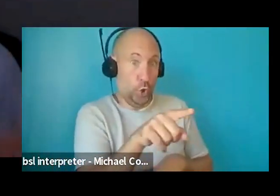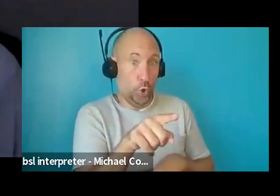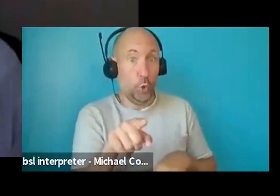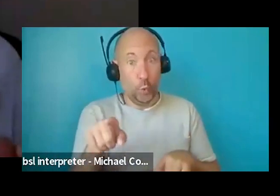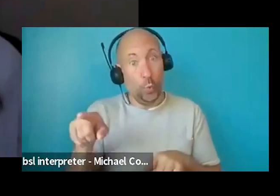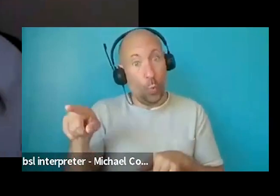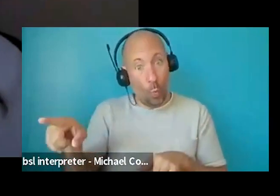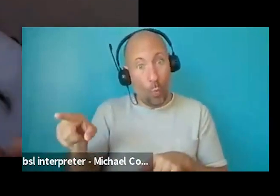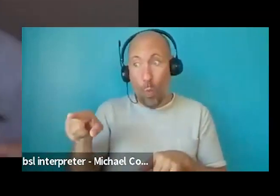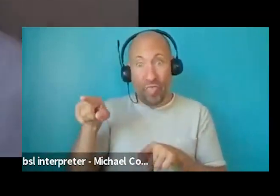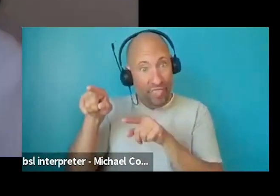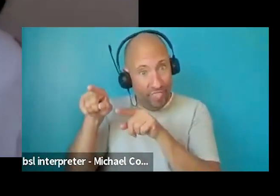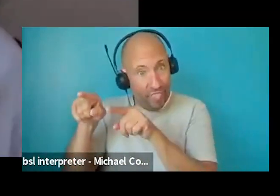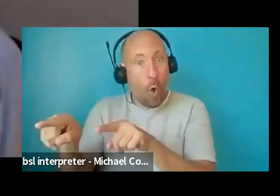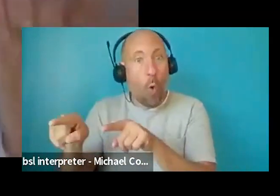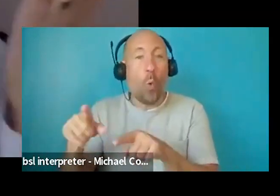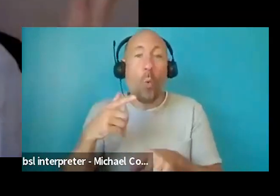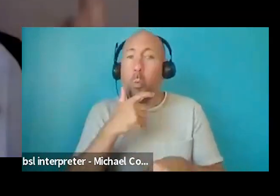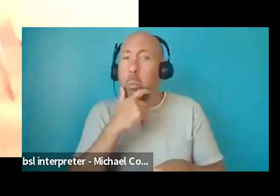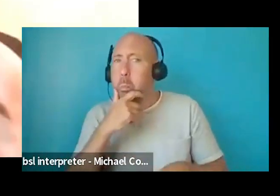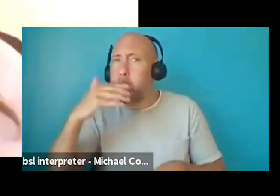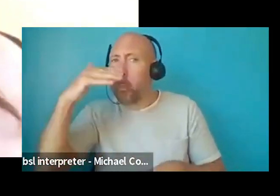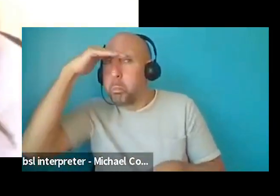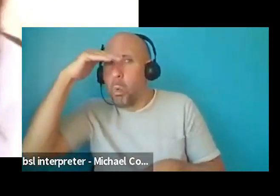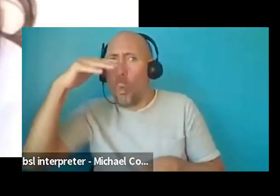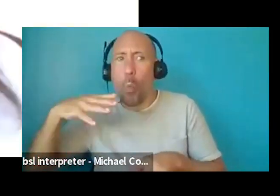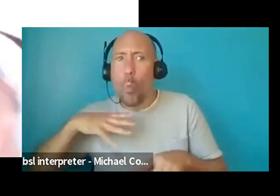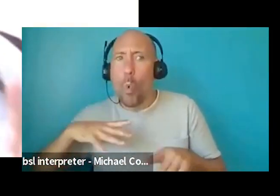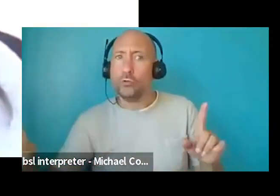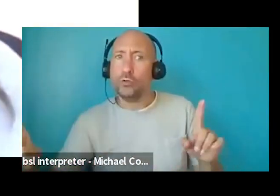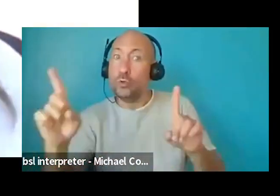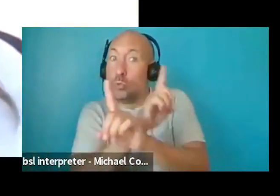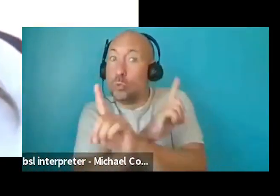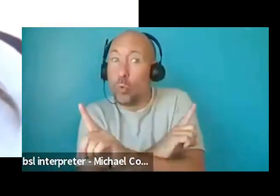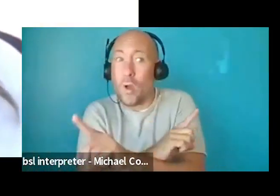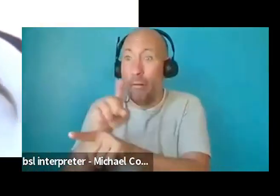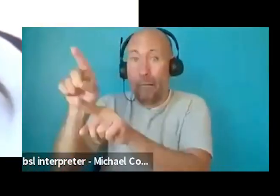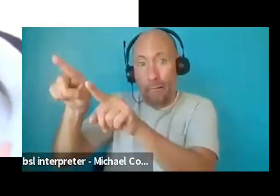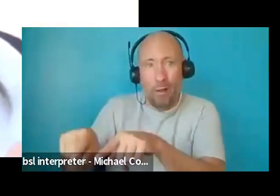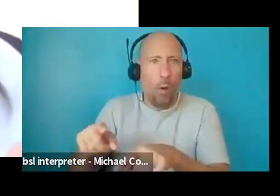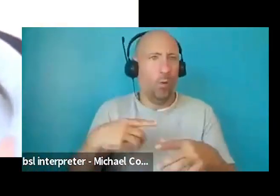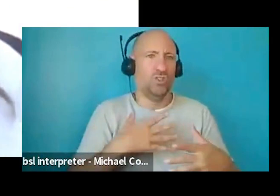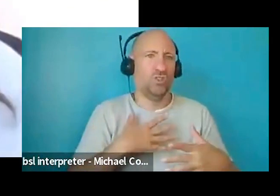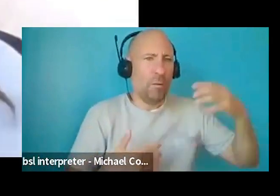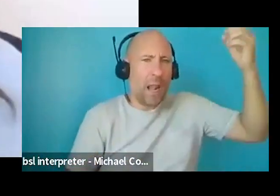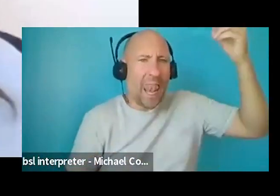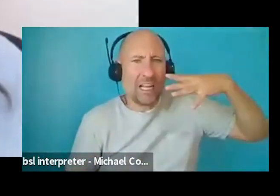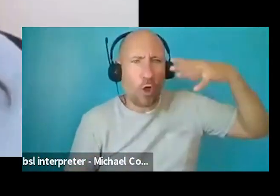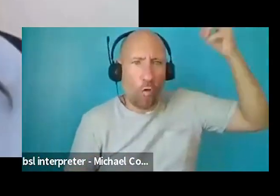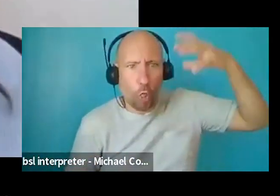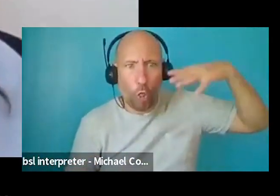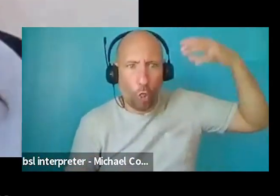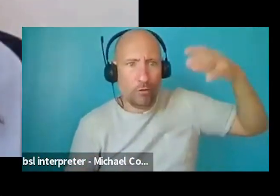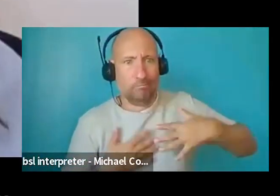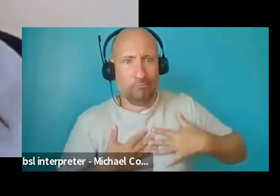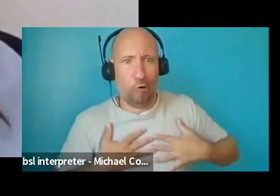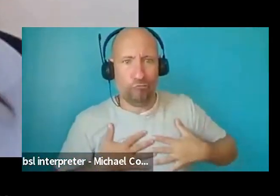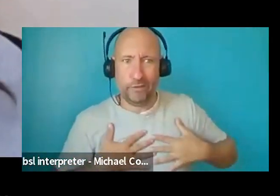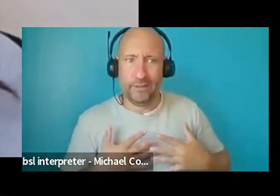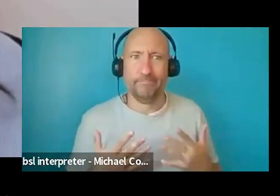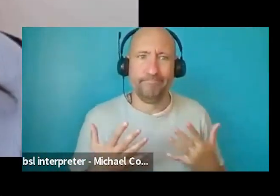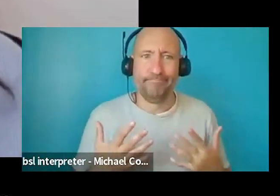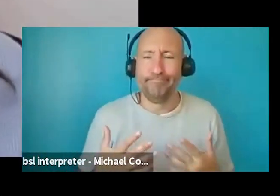reference to when considering the project. Means, I apologize, the light is switched off and on.